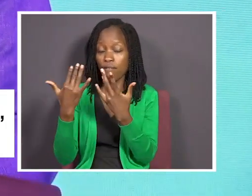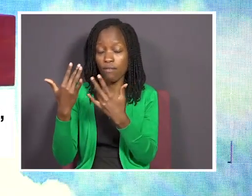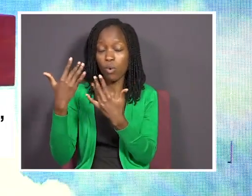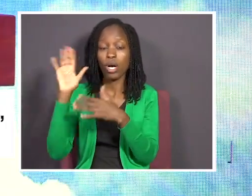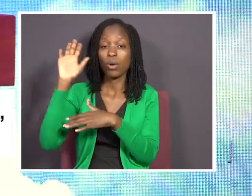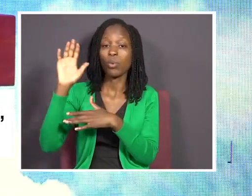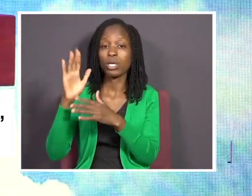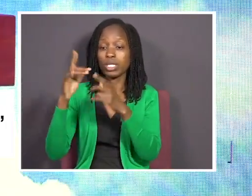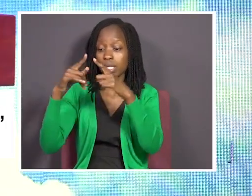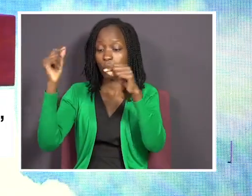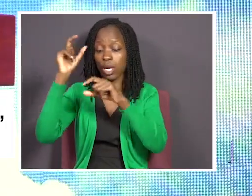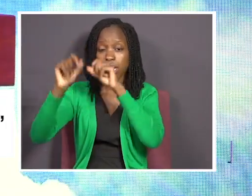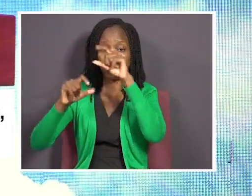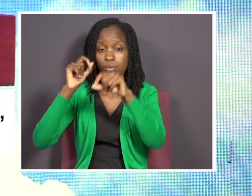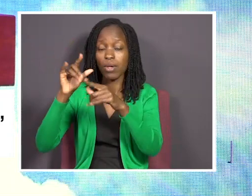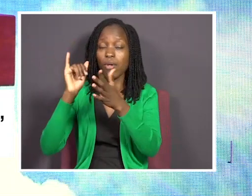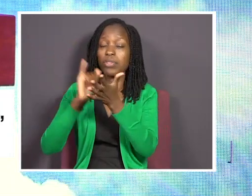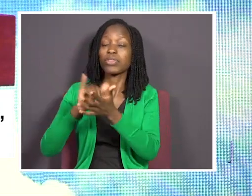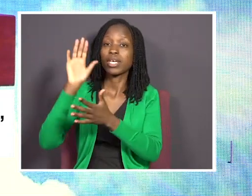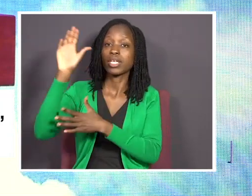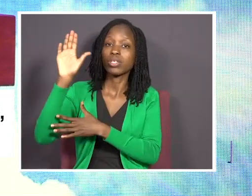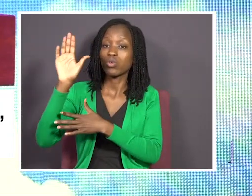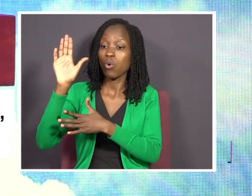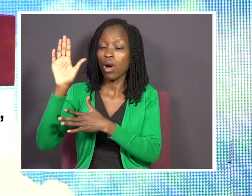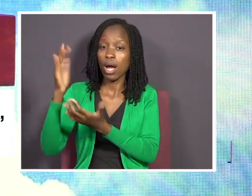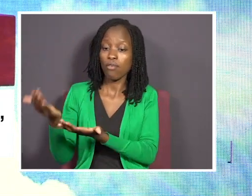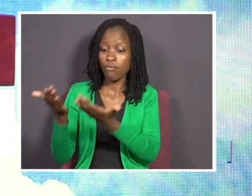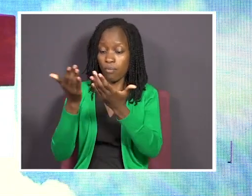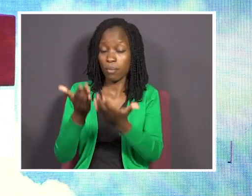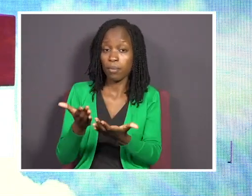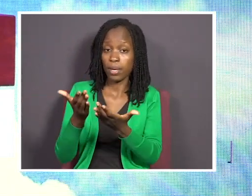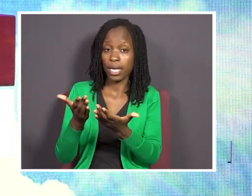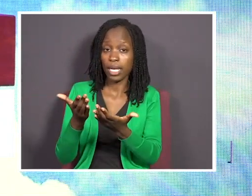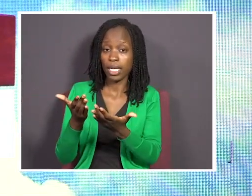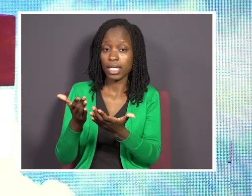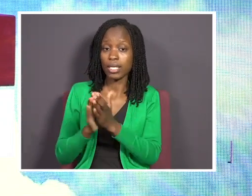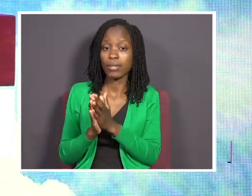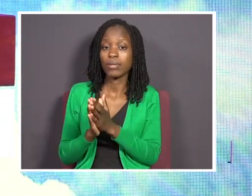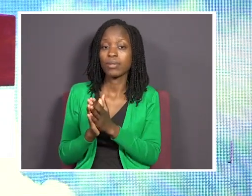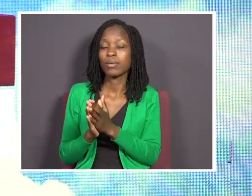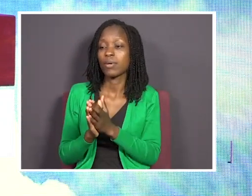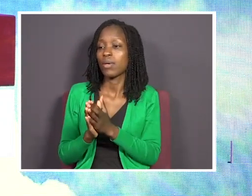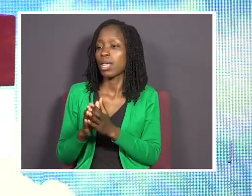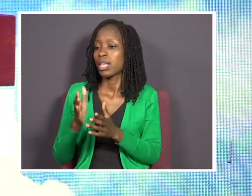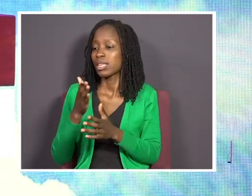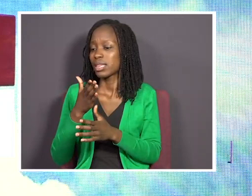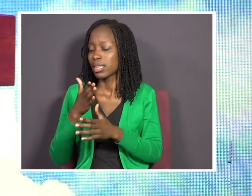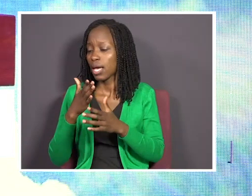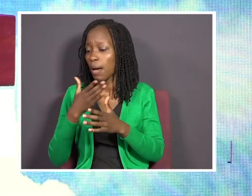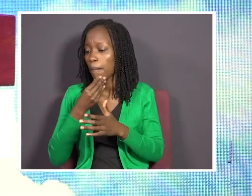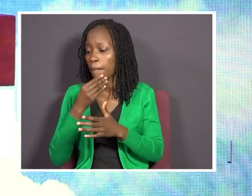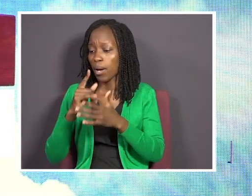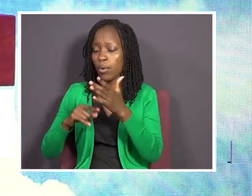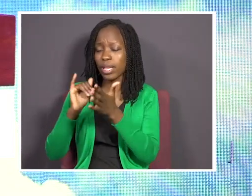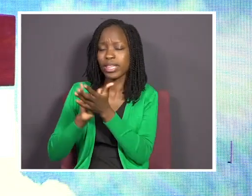and the stars, which you have set in place, what is man that you are mindful